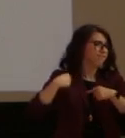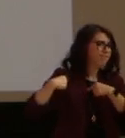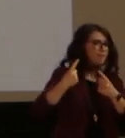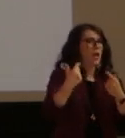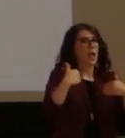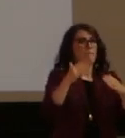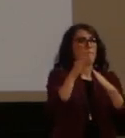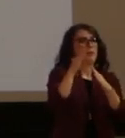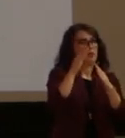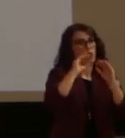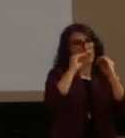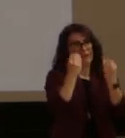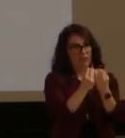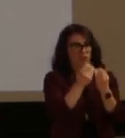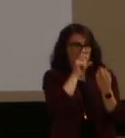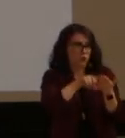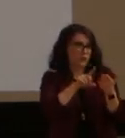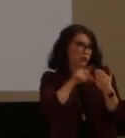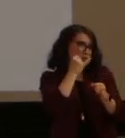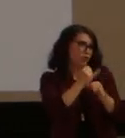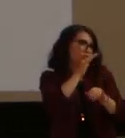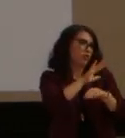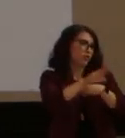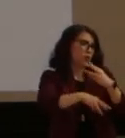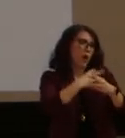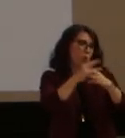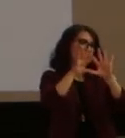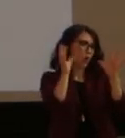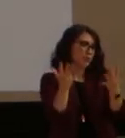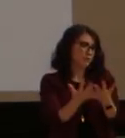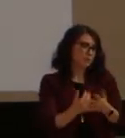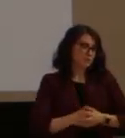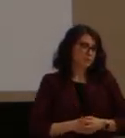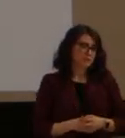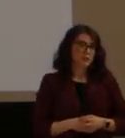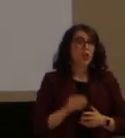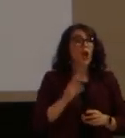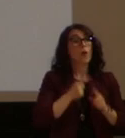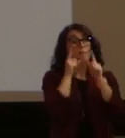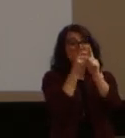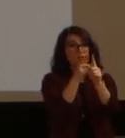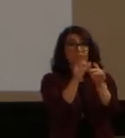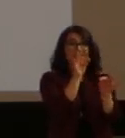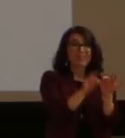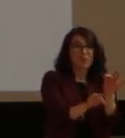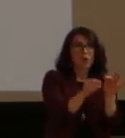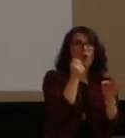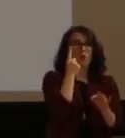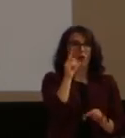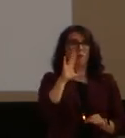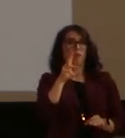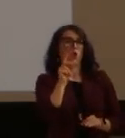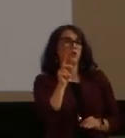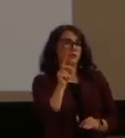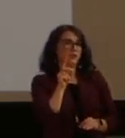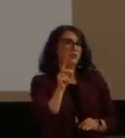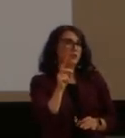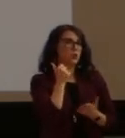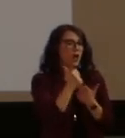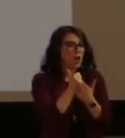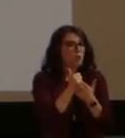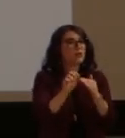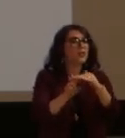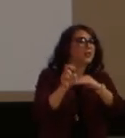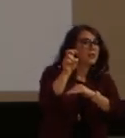around the world. So the mission is simple and bold: to accelerate health research